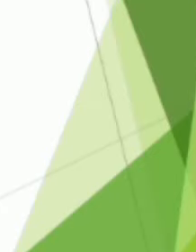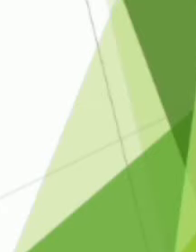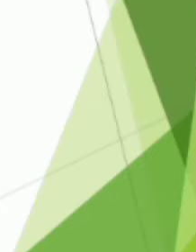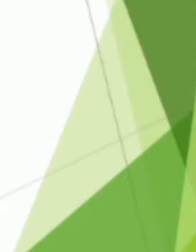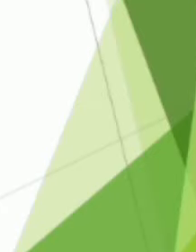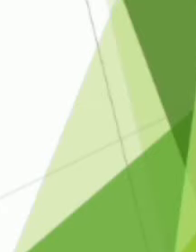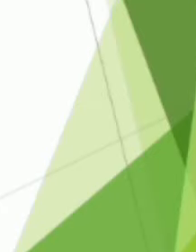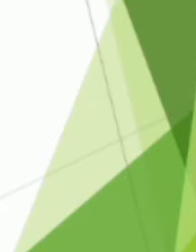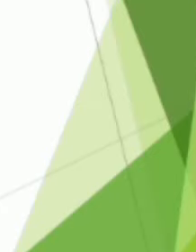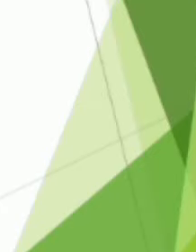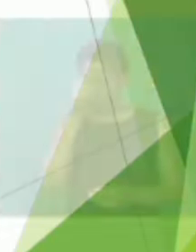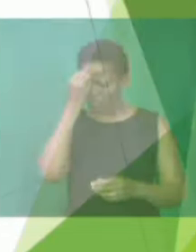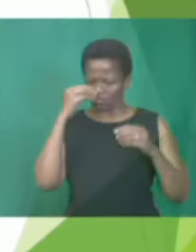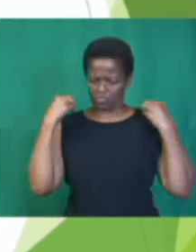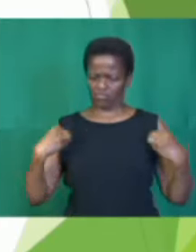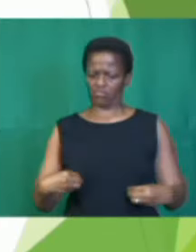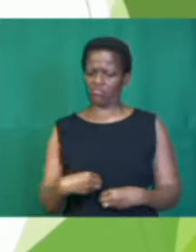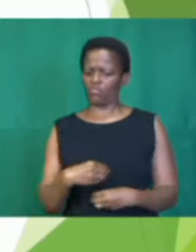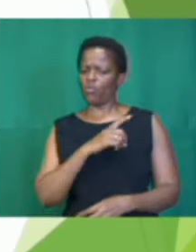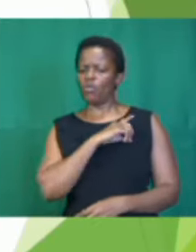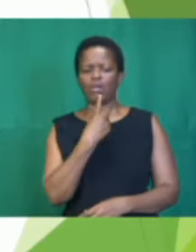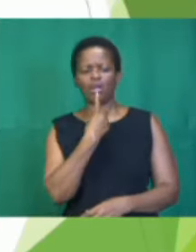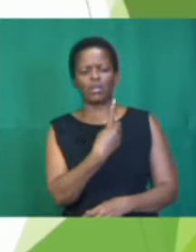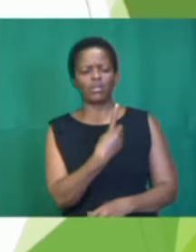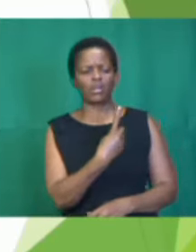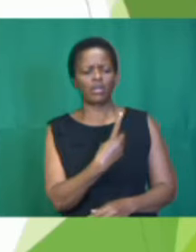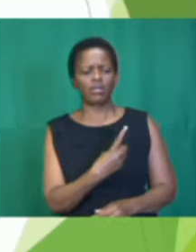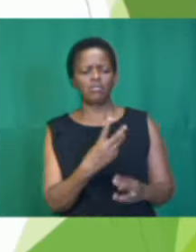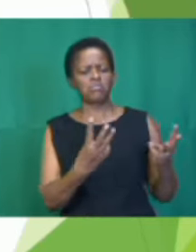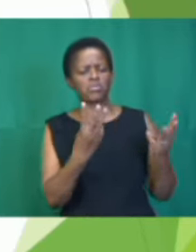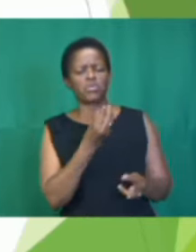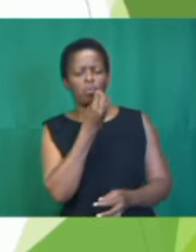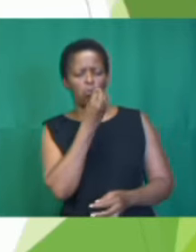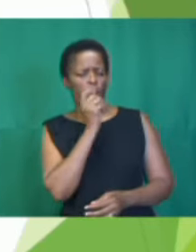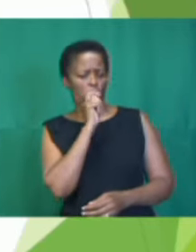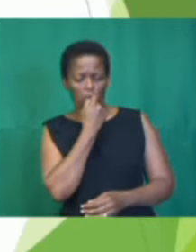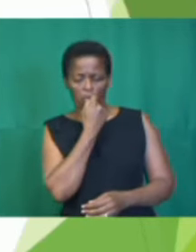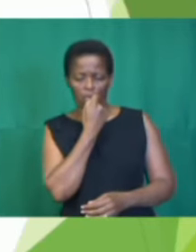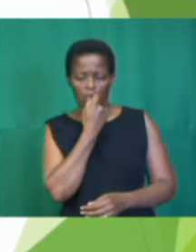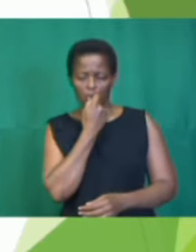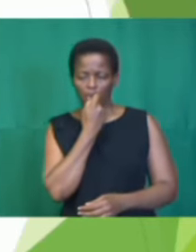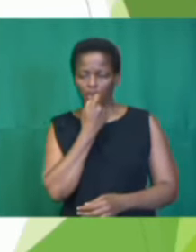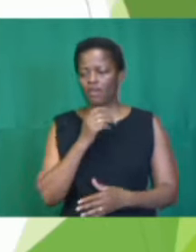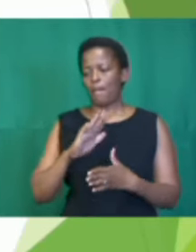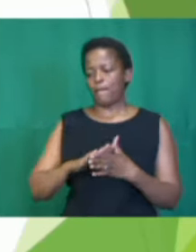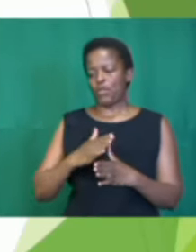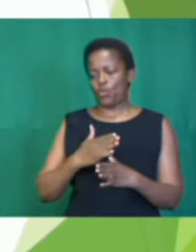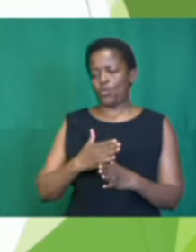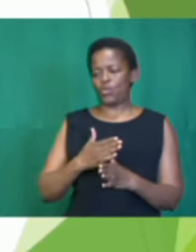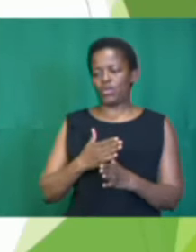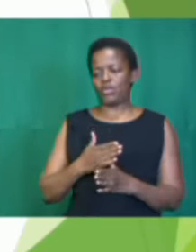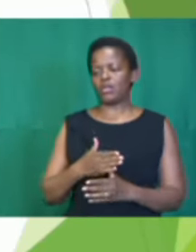because they pretended to have Jesus' interest at heart. They wanted him to be